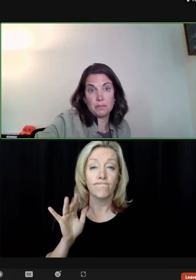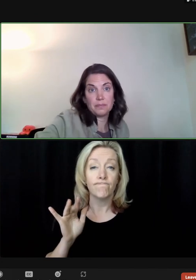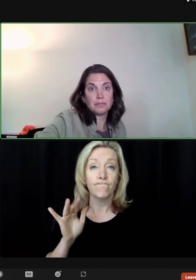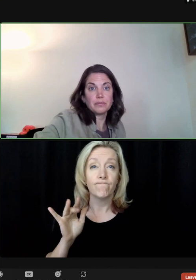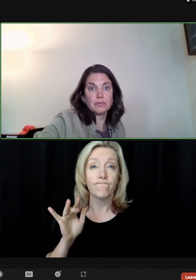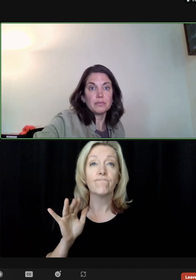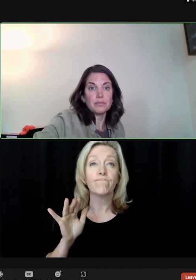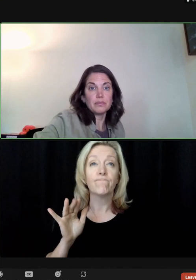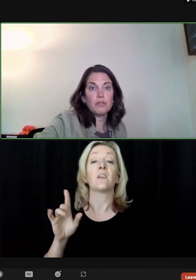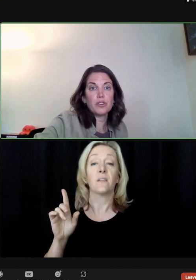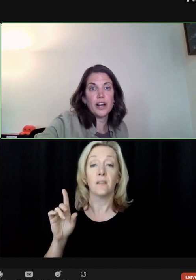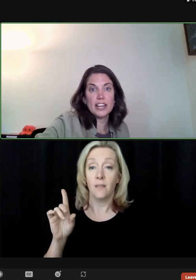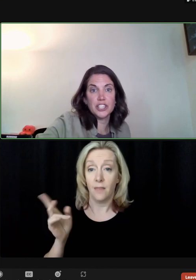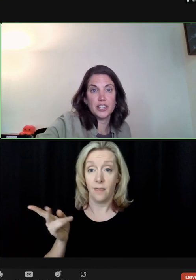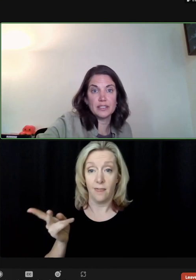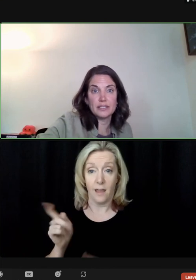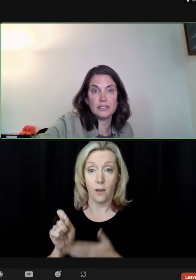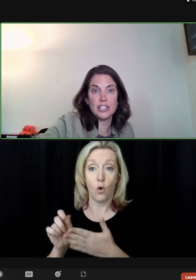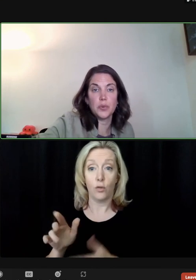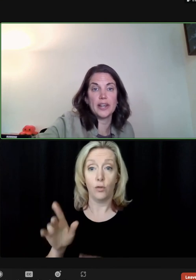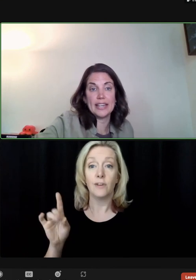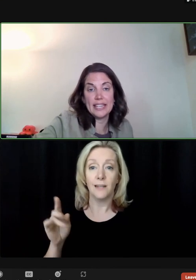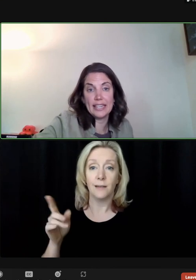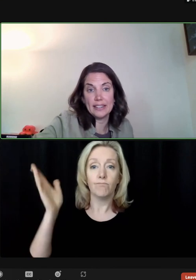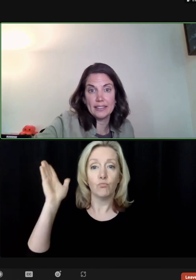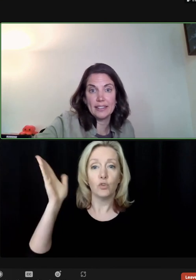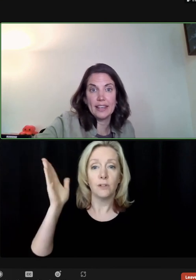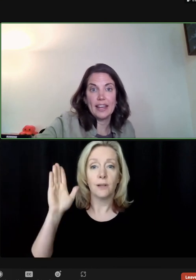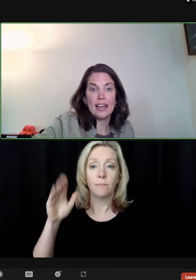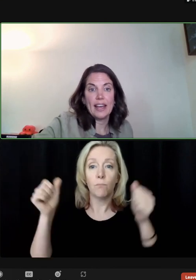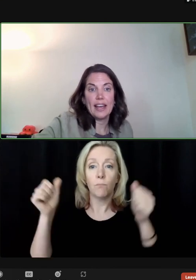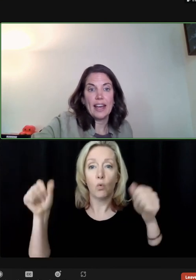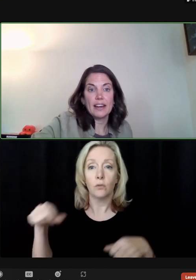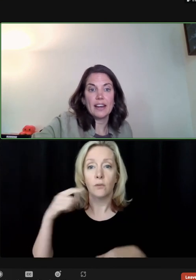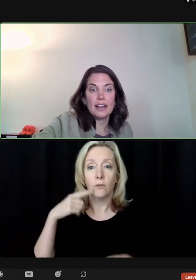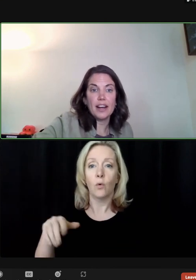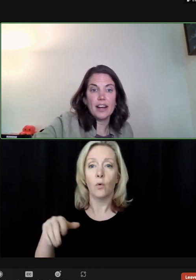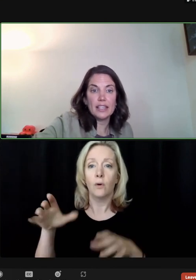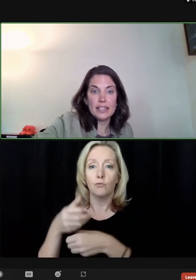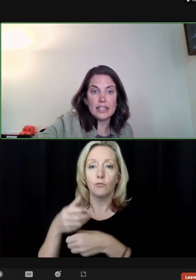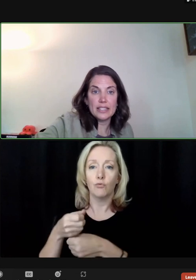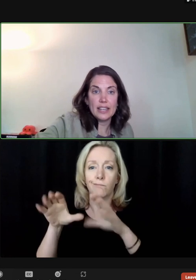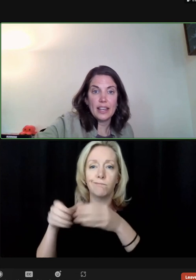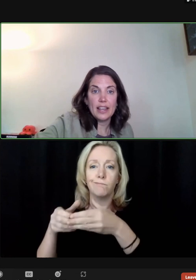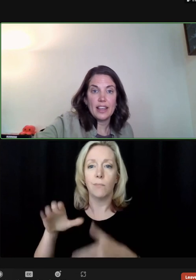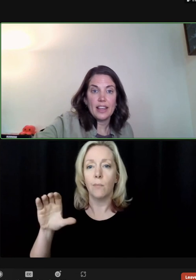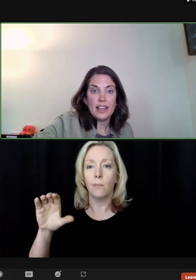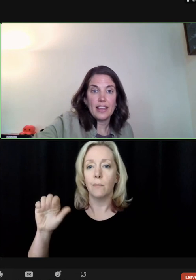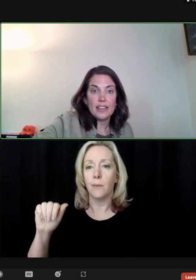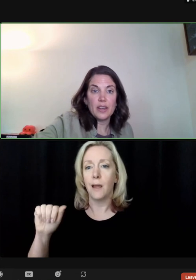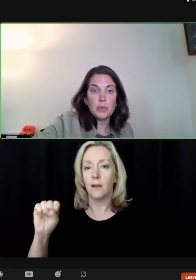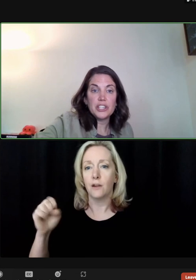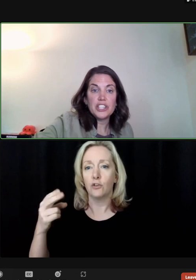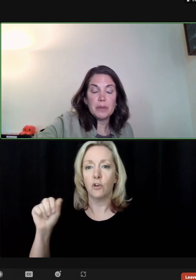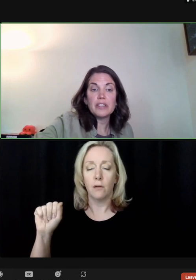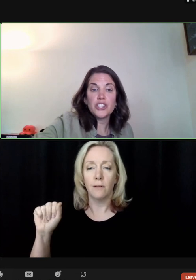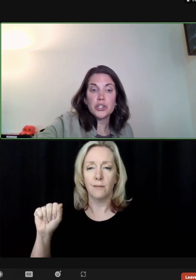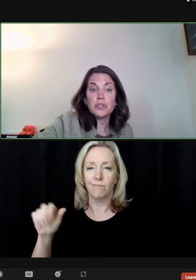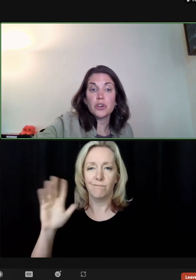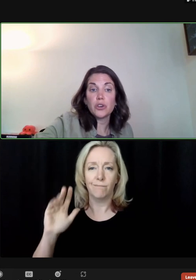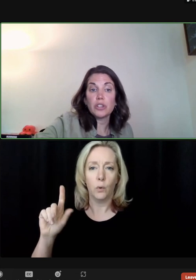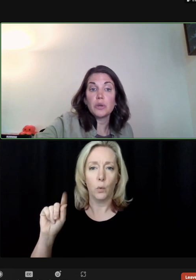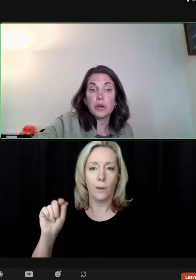poster session for ASHA in 2018, and kind of highlighted that when